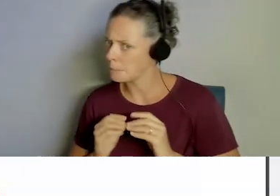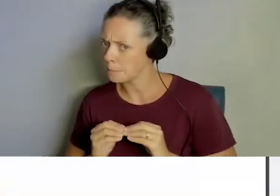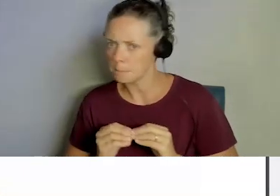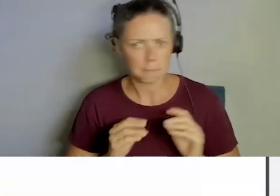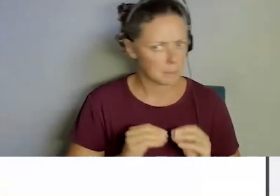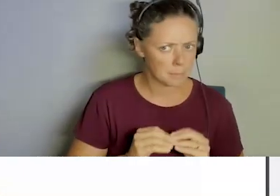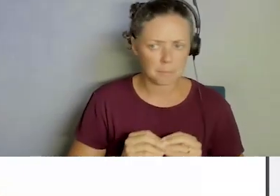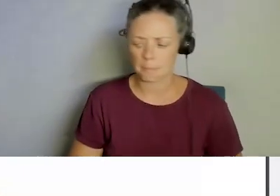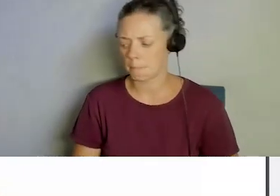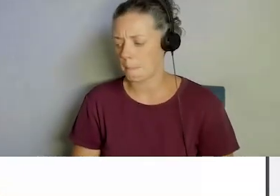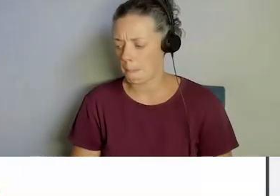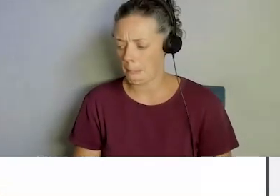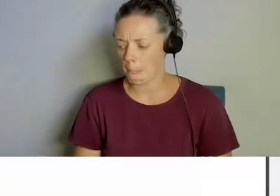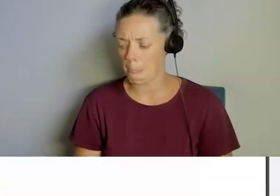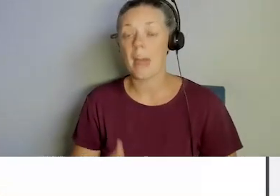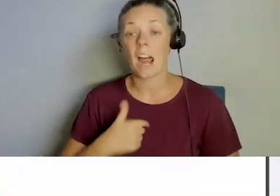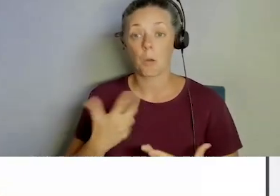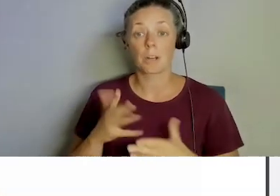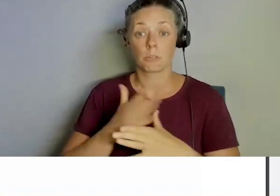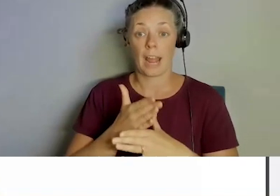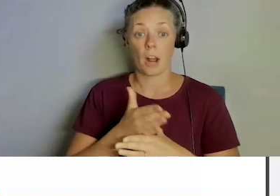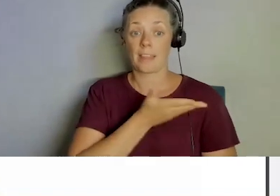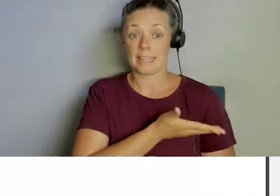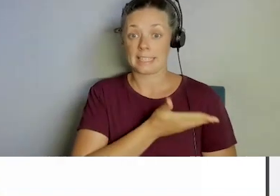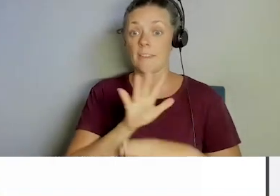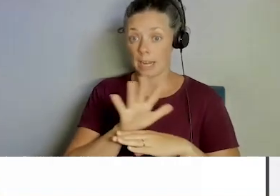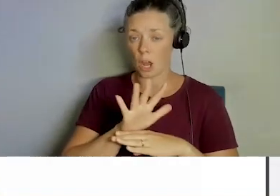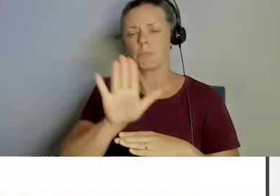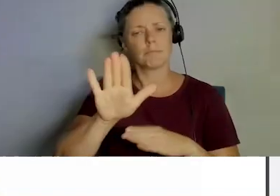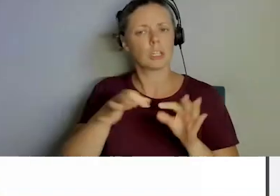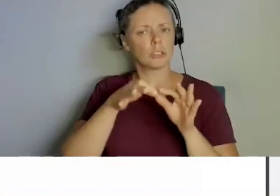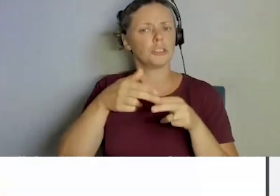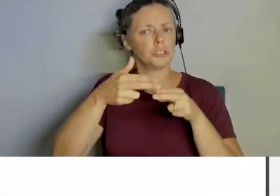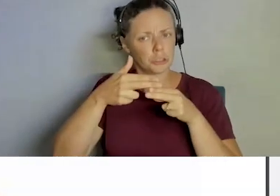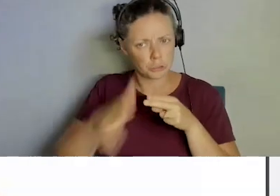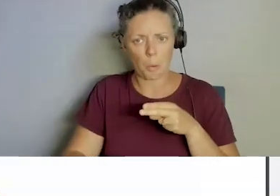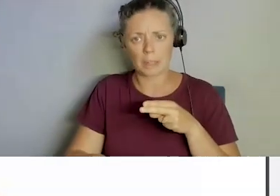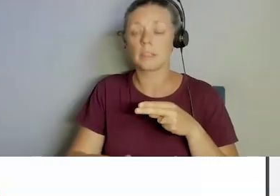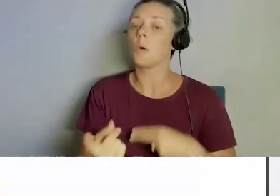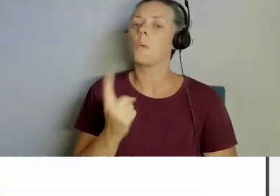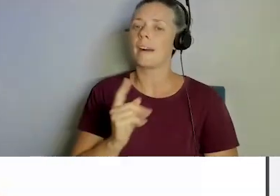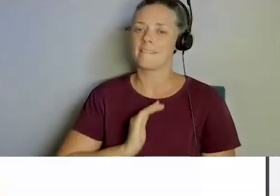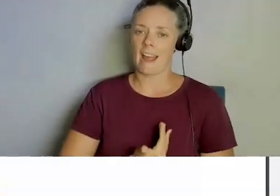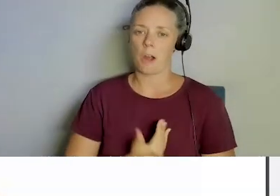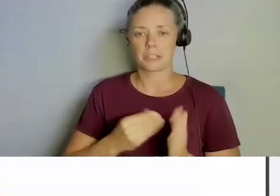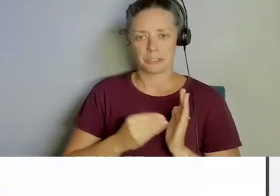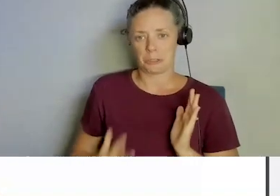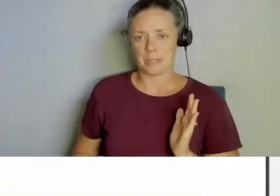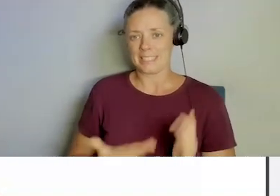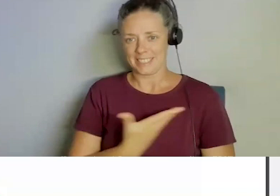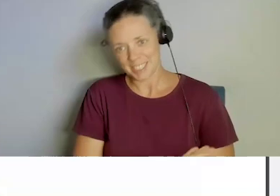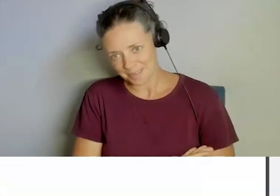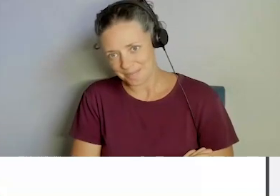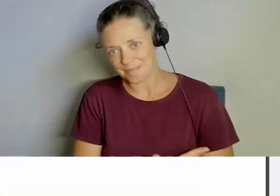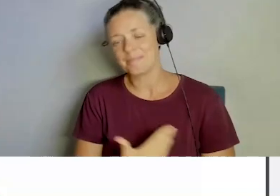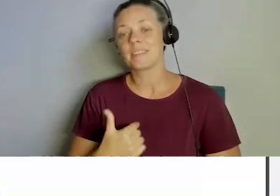to share this video. It's a very short video of one of our students, actually. And I